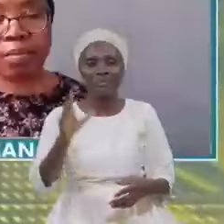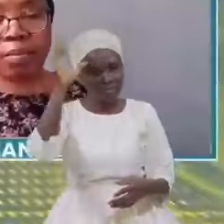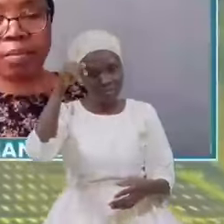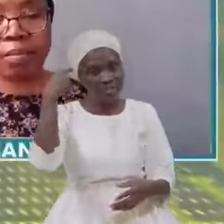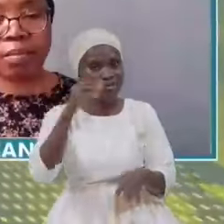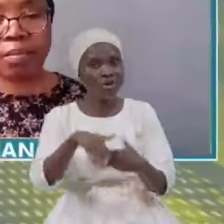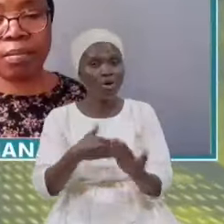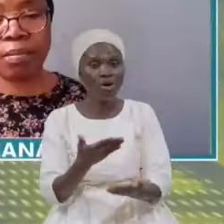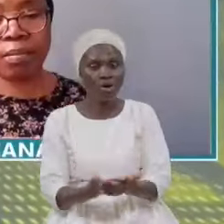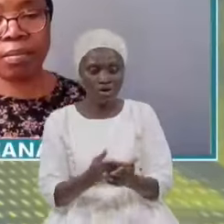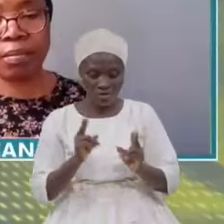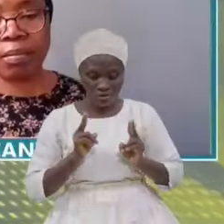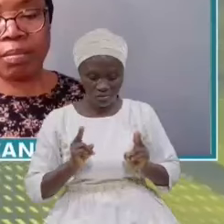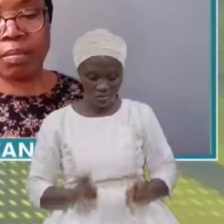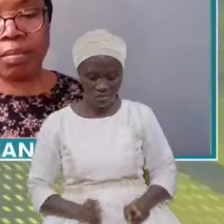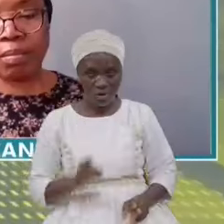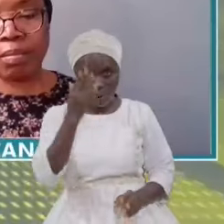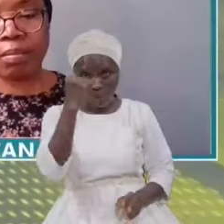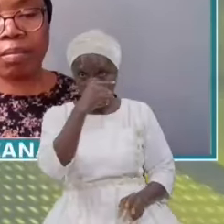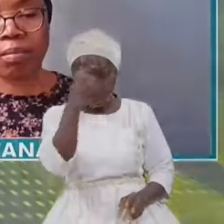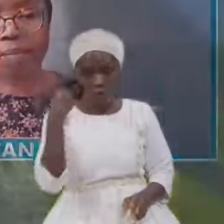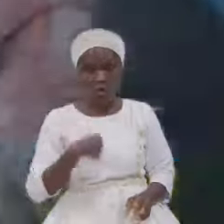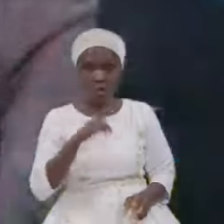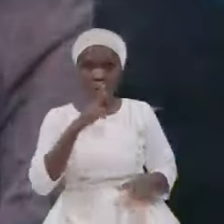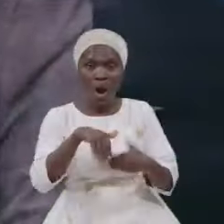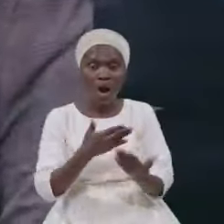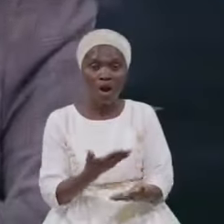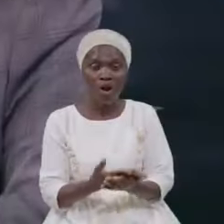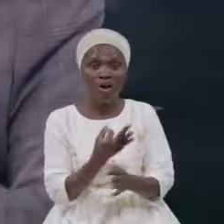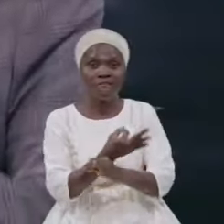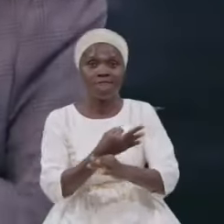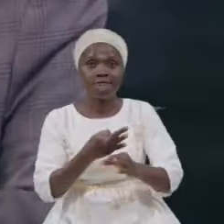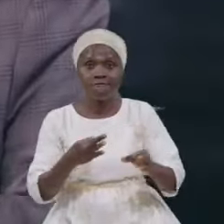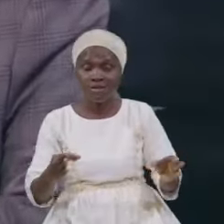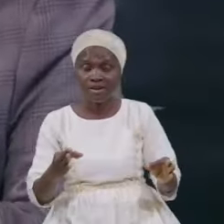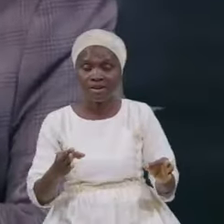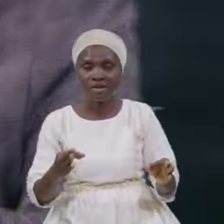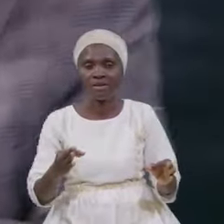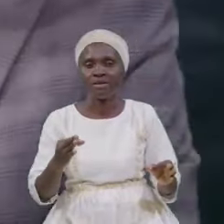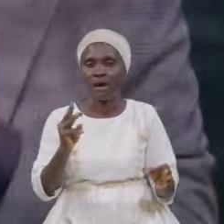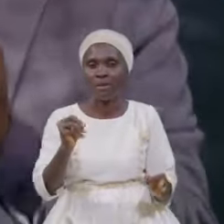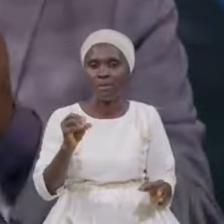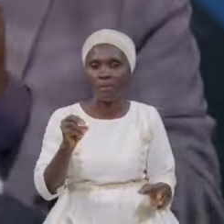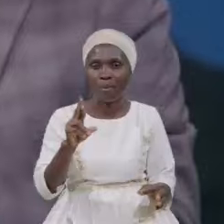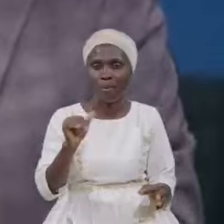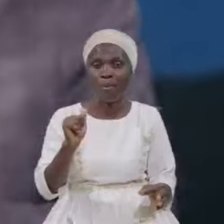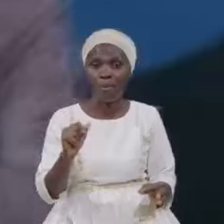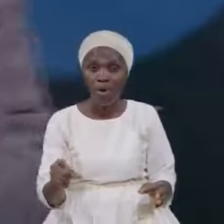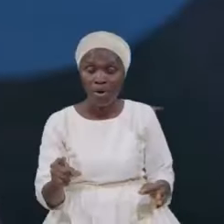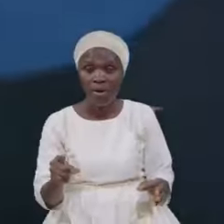force repentance on us. He does not force recovery on us. He does not